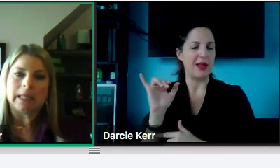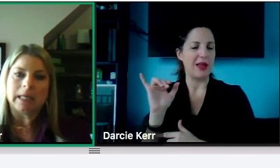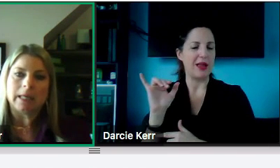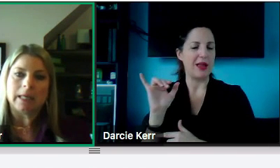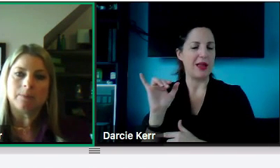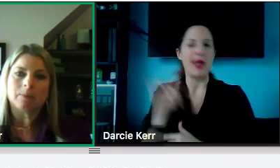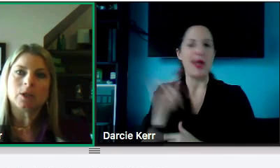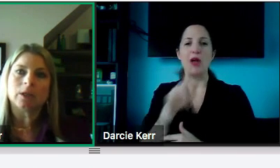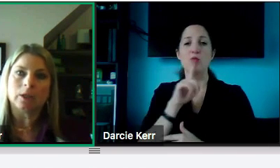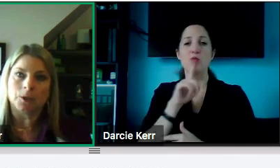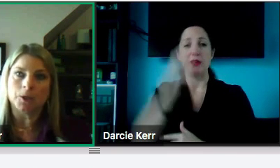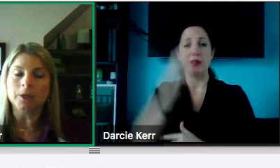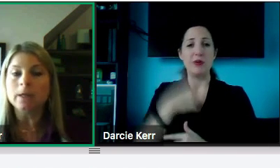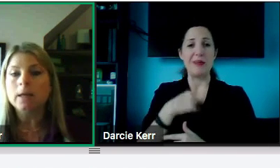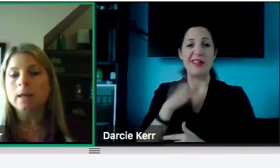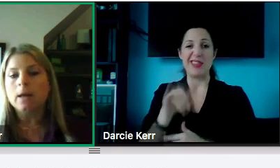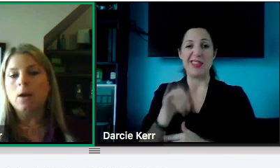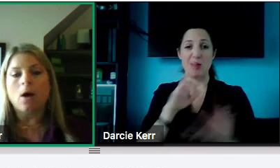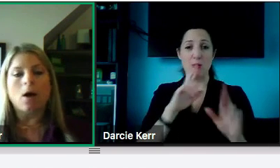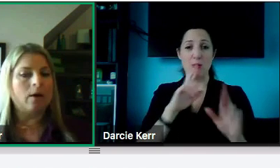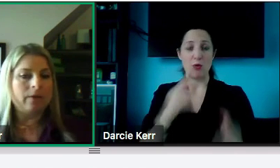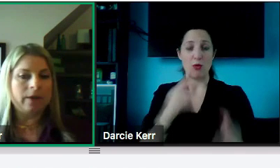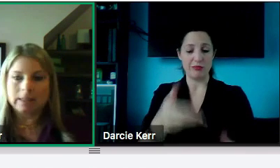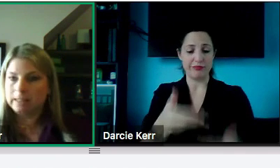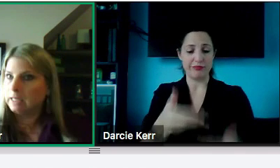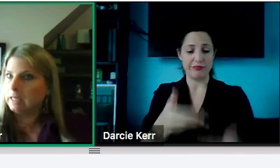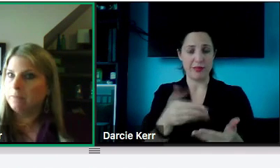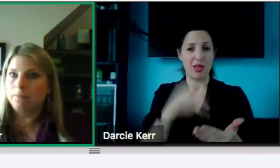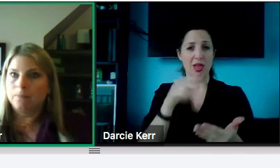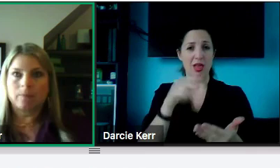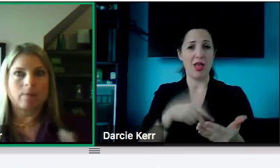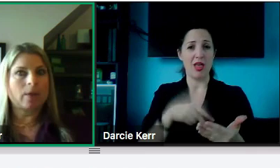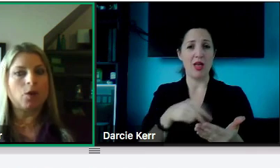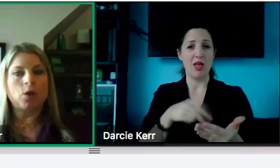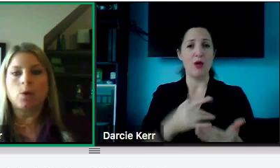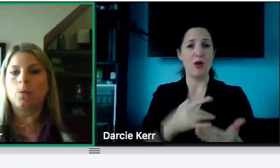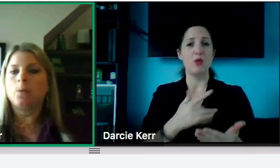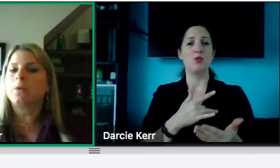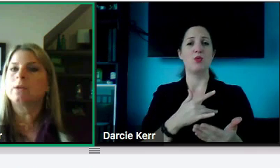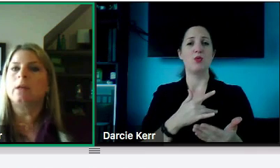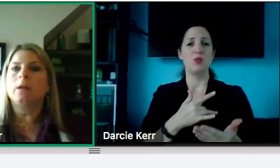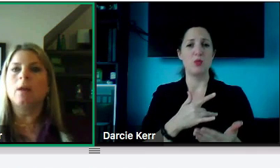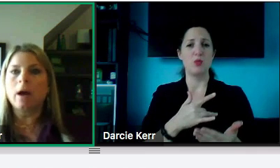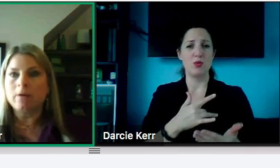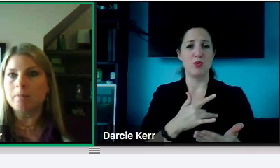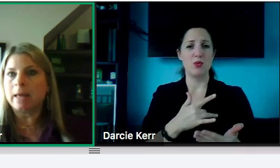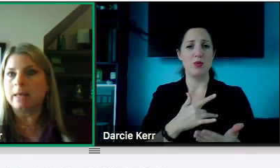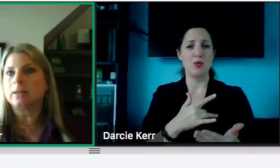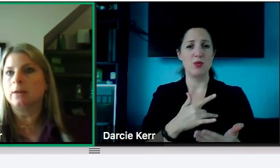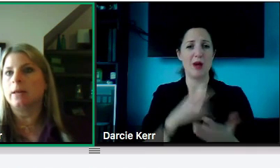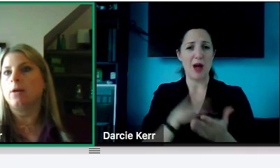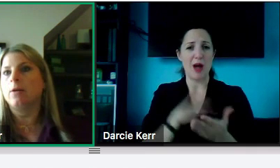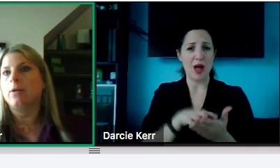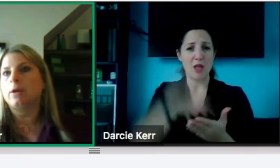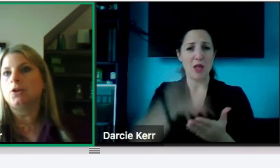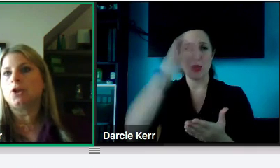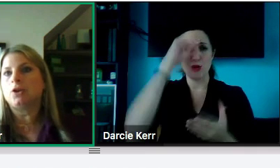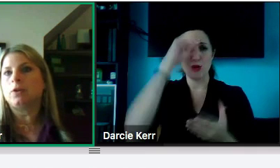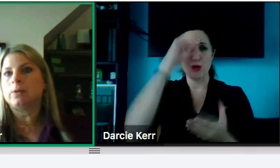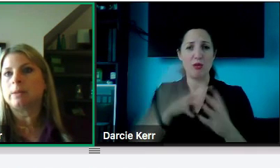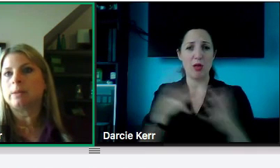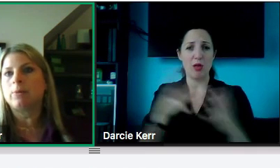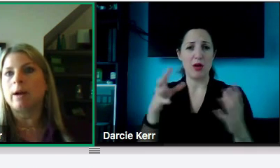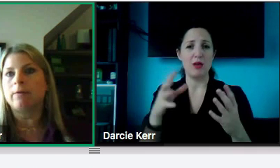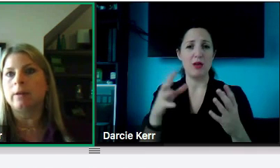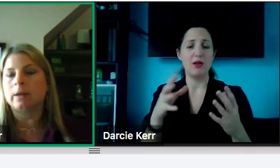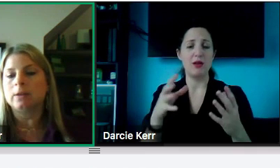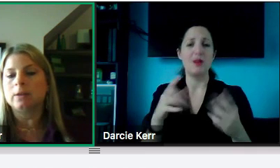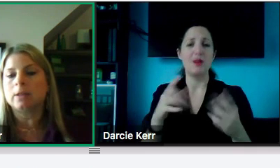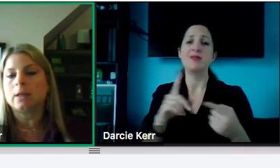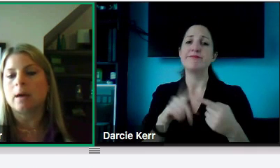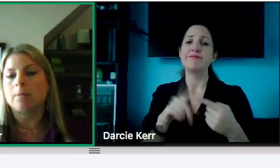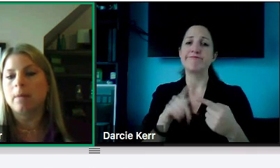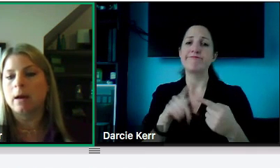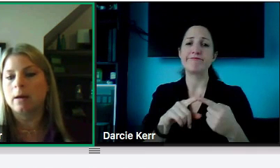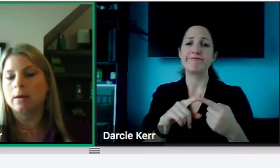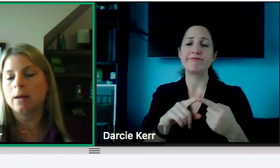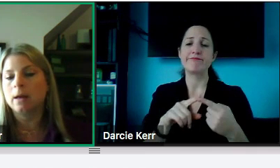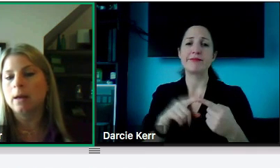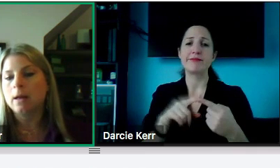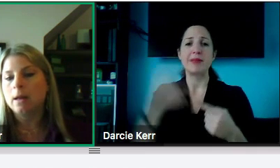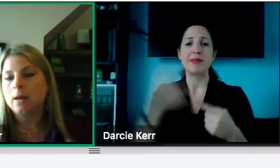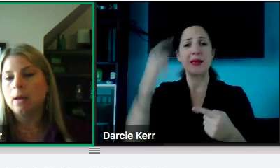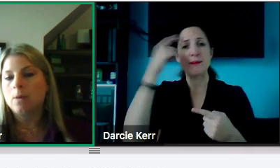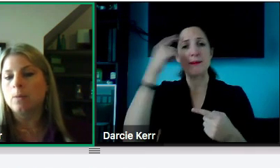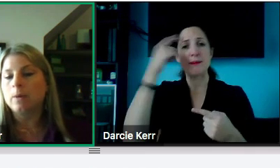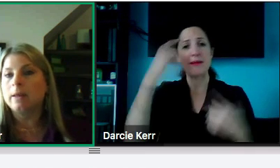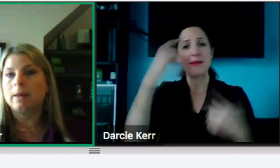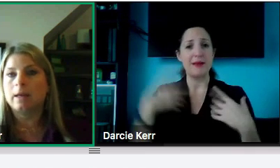as a team to learn. Obviously, you know, there's a lot of mental health issues prevalent